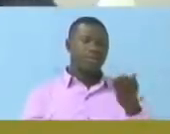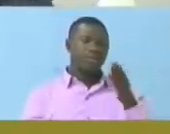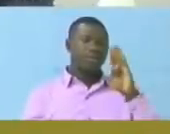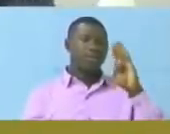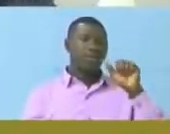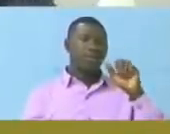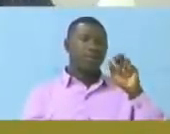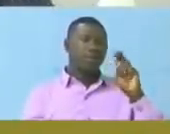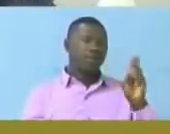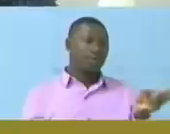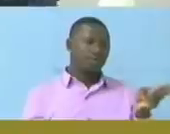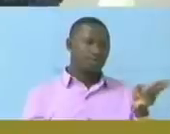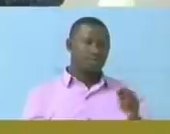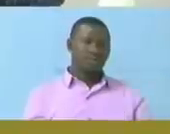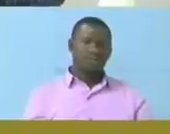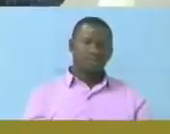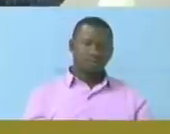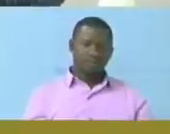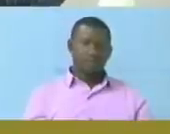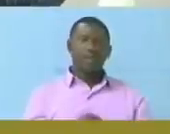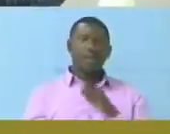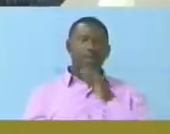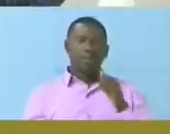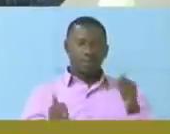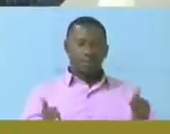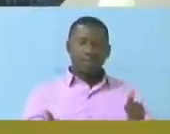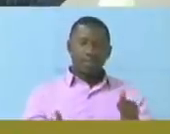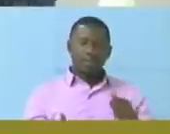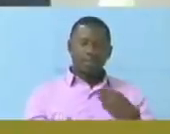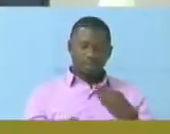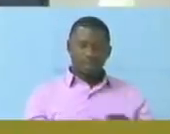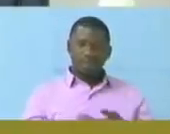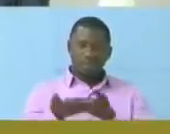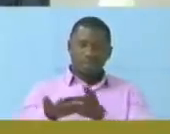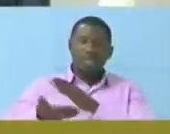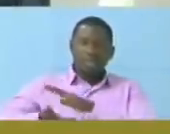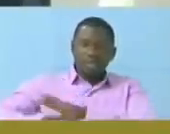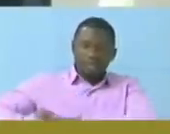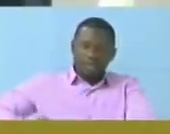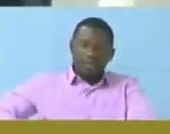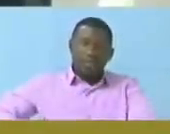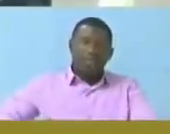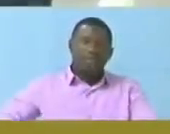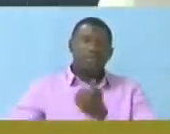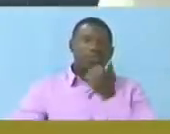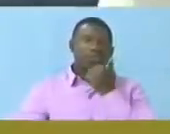It should be Exhibit 27, Exhibit 207.